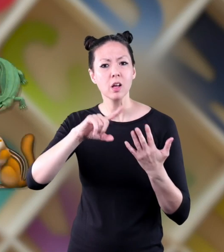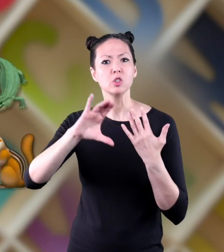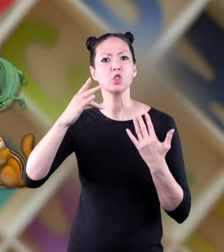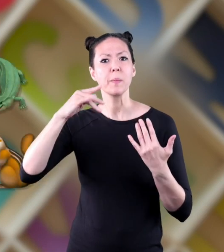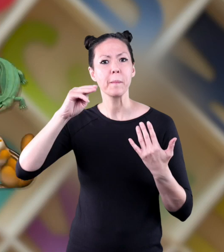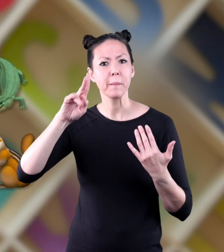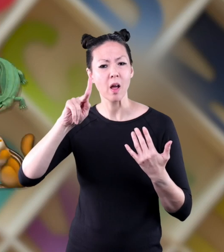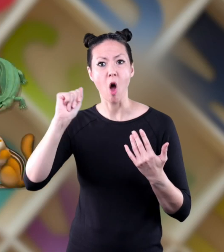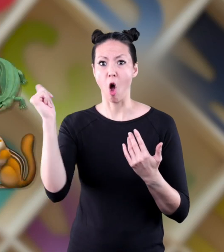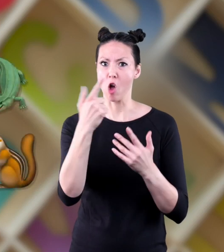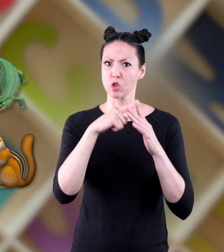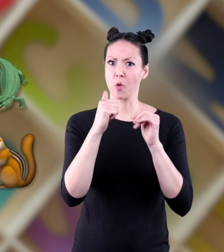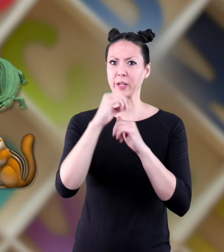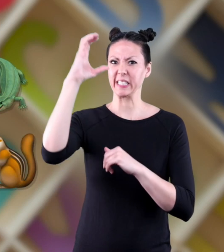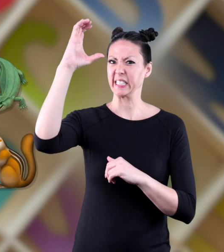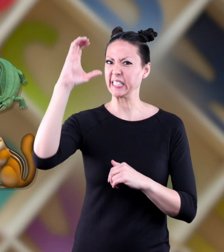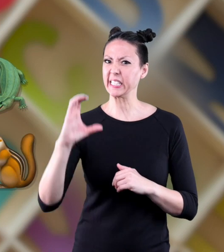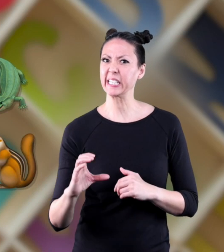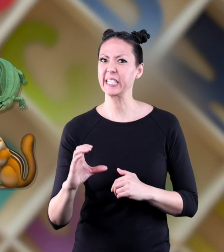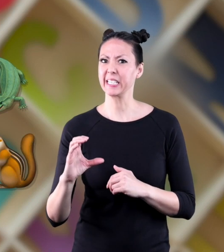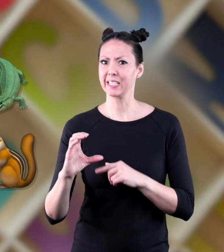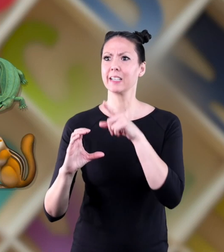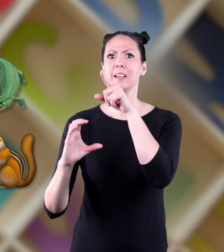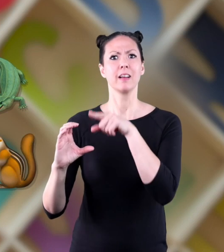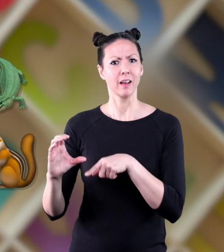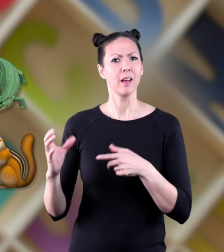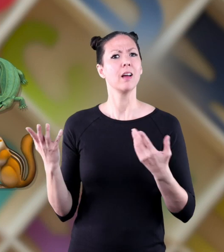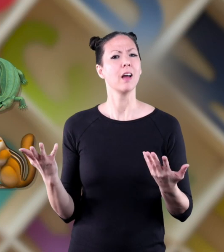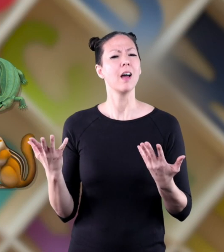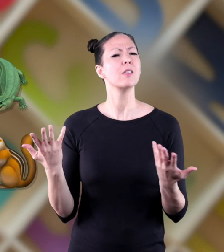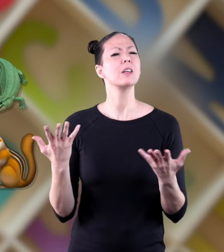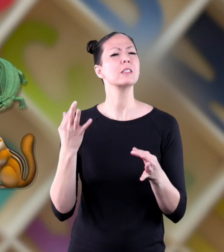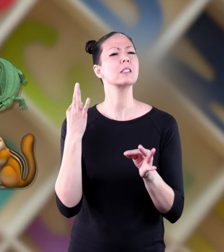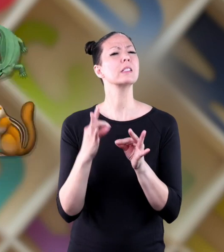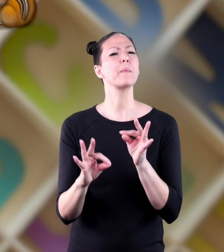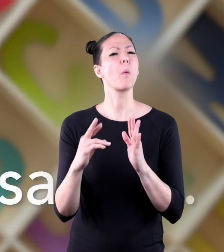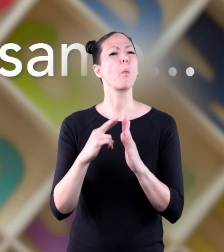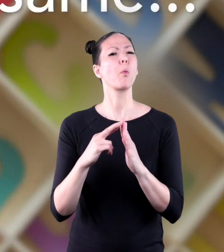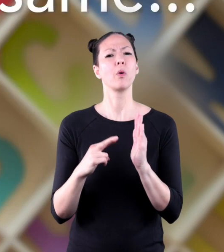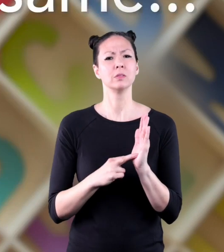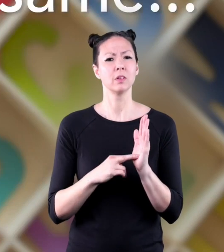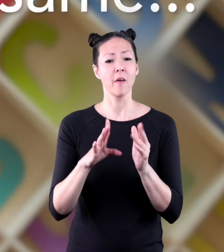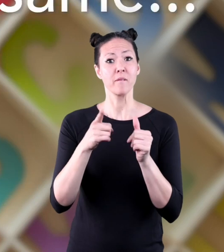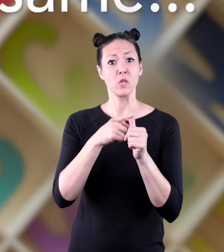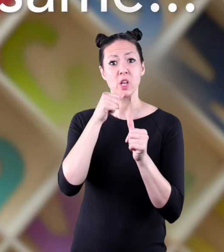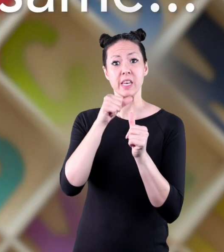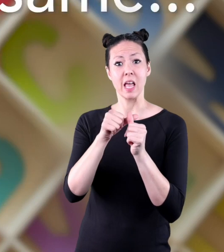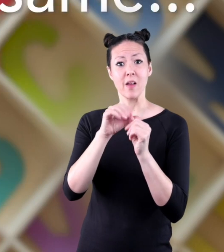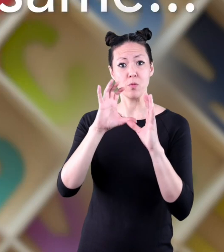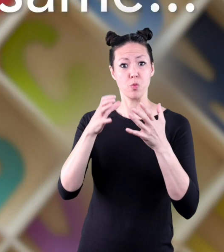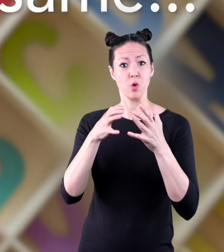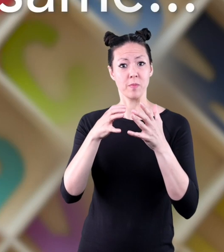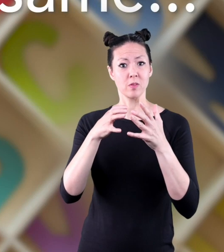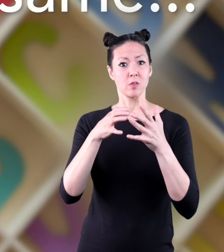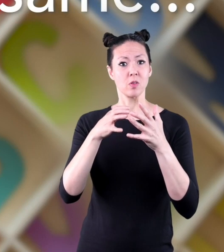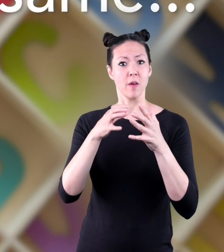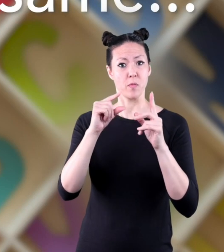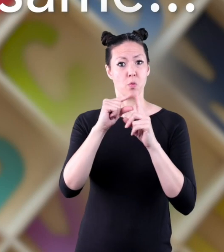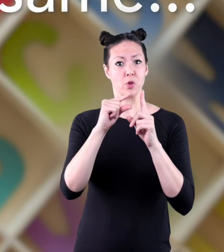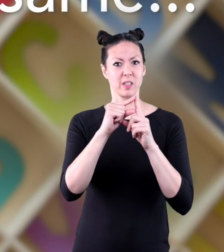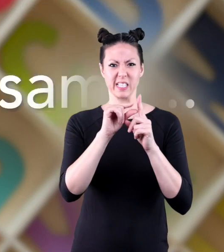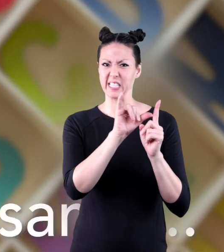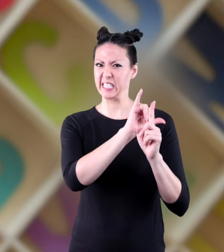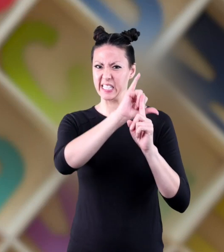chipmunk? They all start with C. Well, here's a simple rule. If the first letter of the group of words is